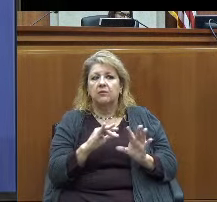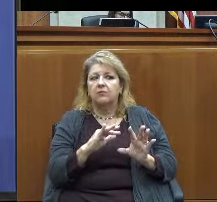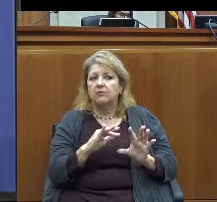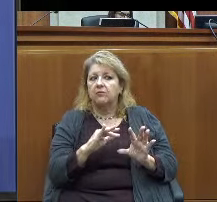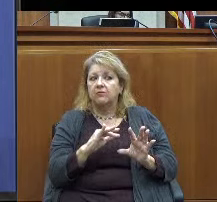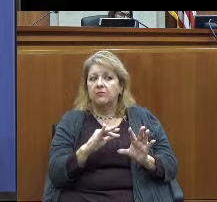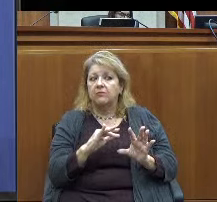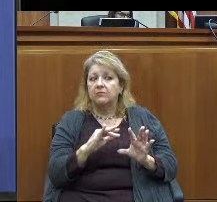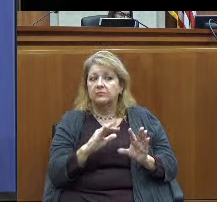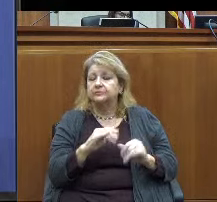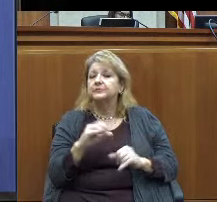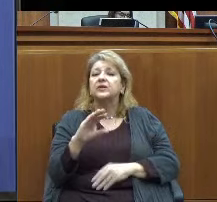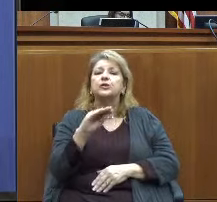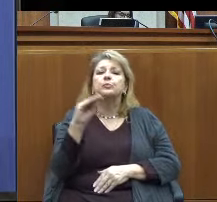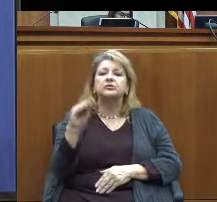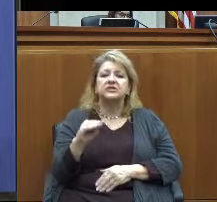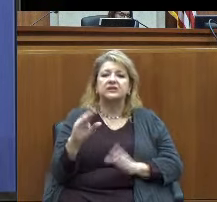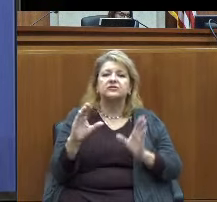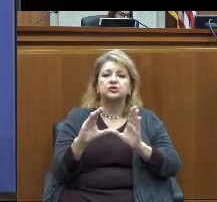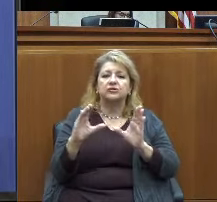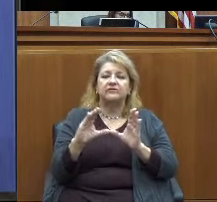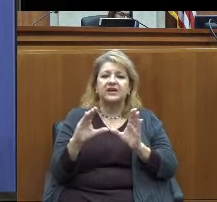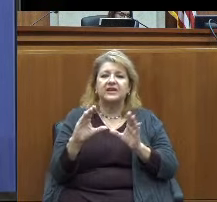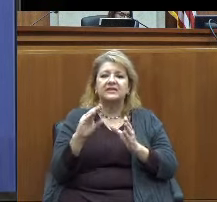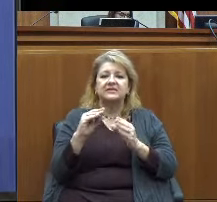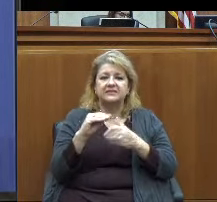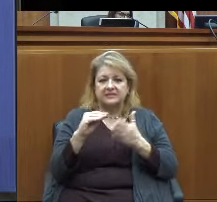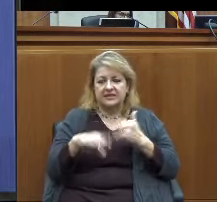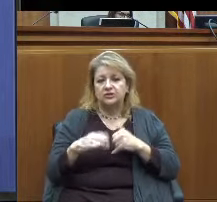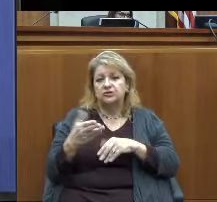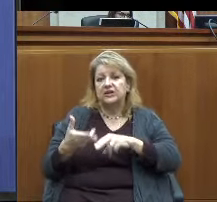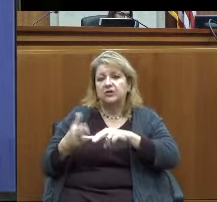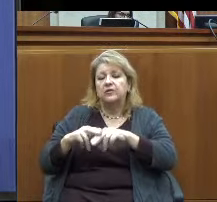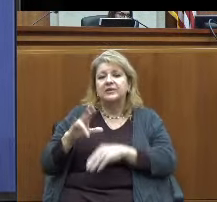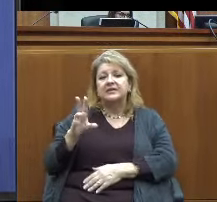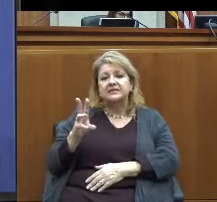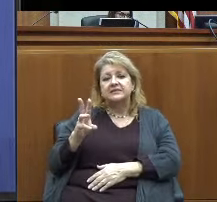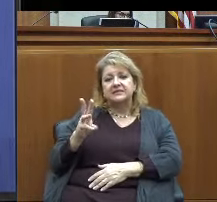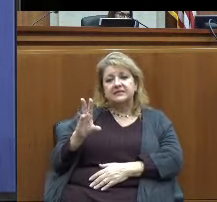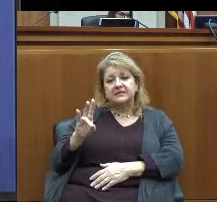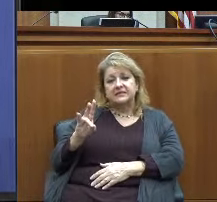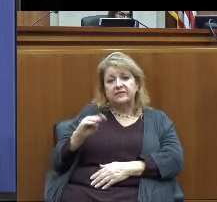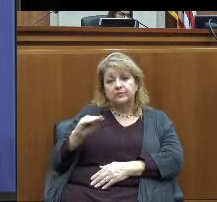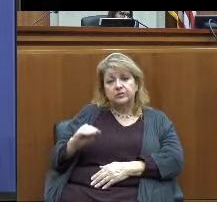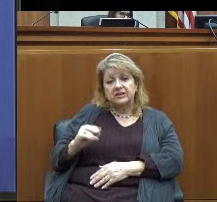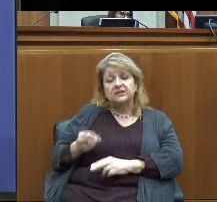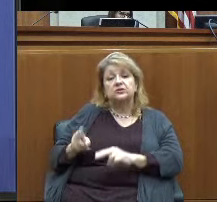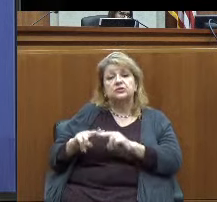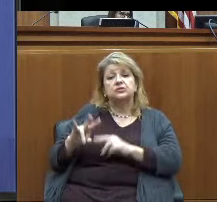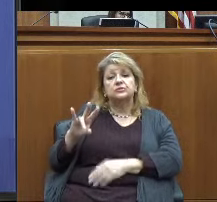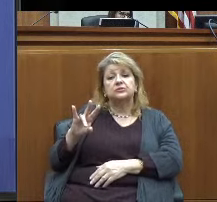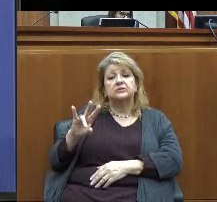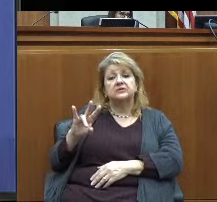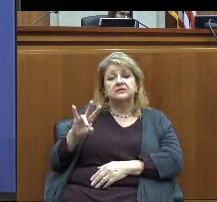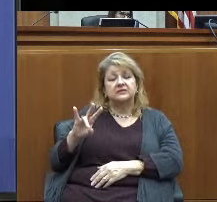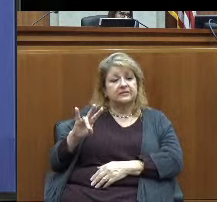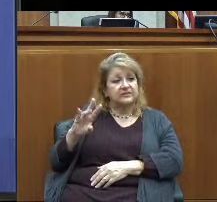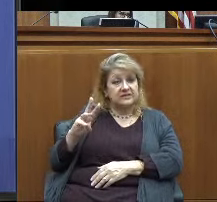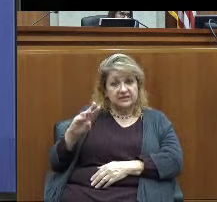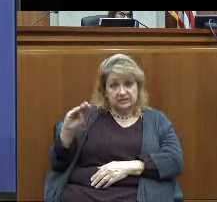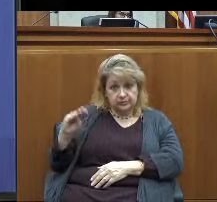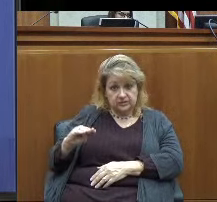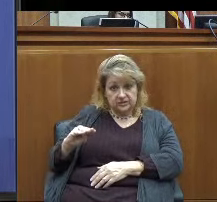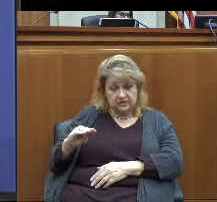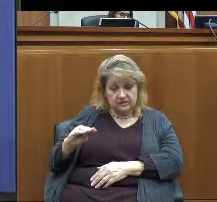The percent of certified teachers increased from 67% to 69% last school year, reducing our out of field and